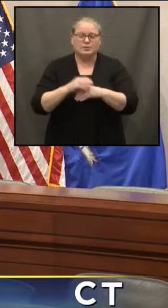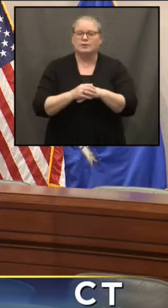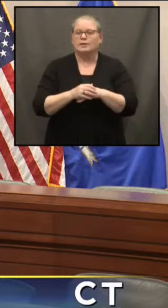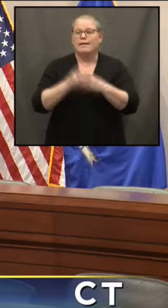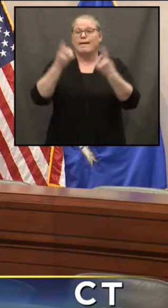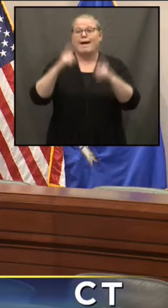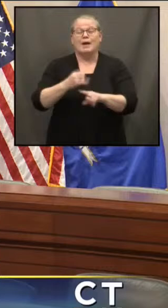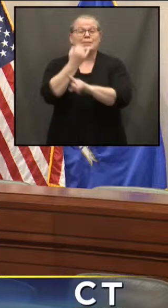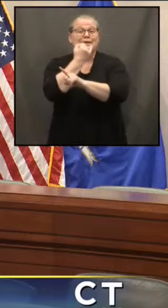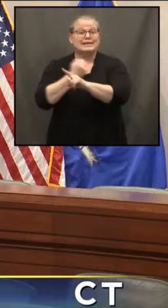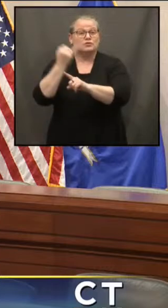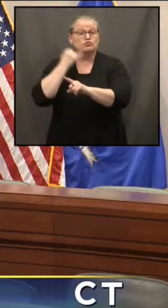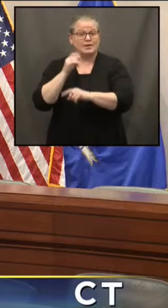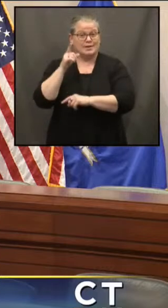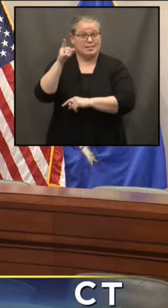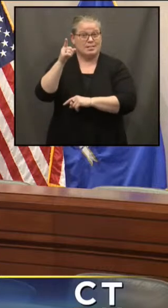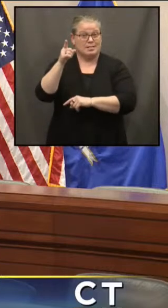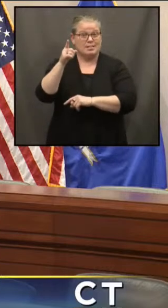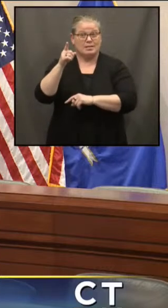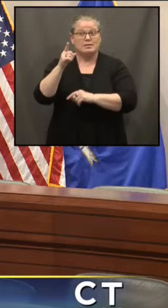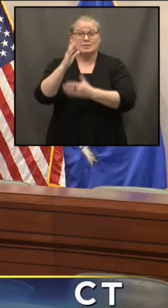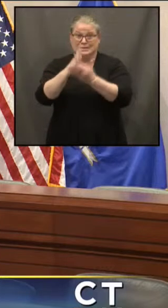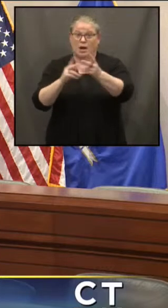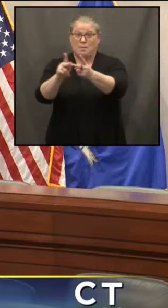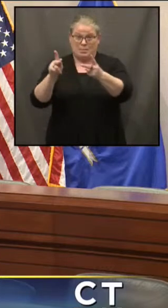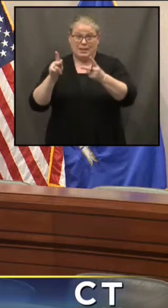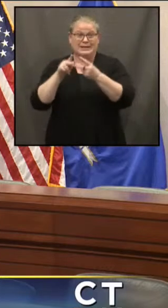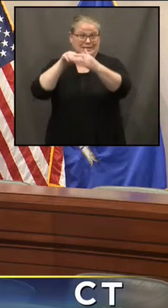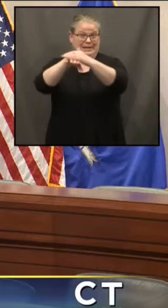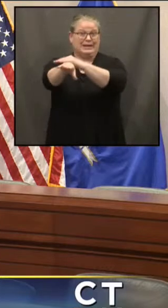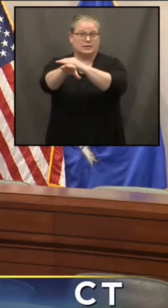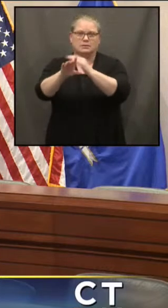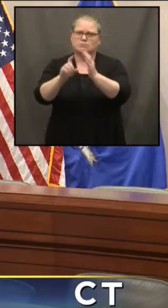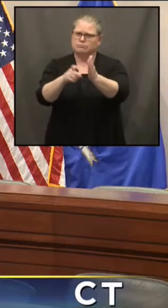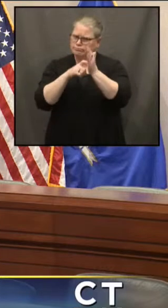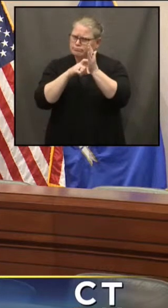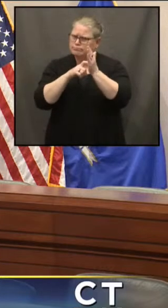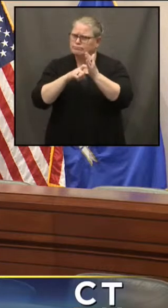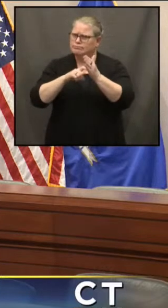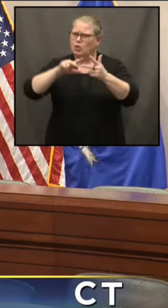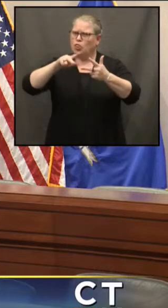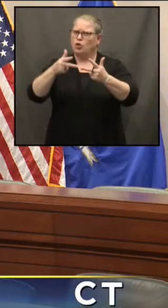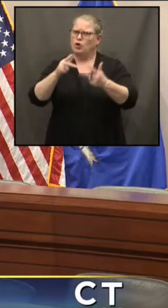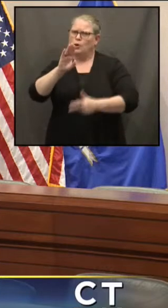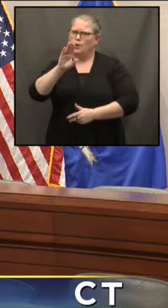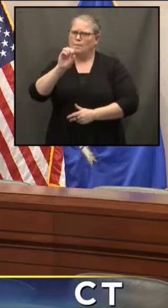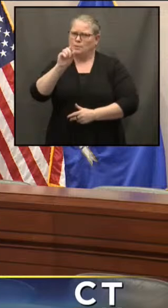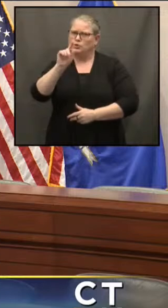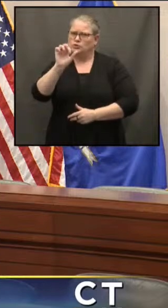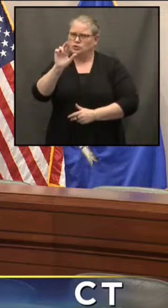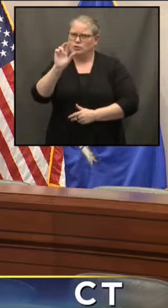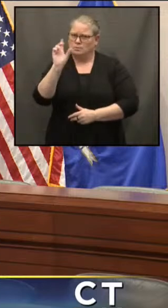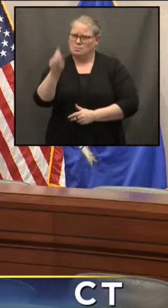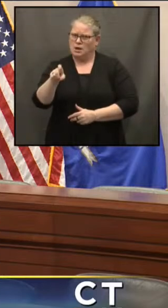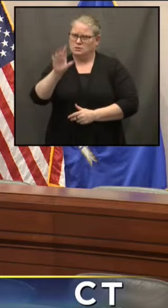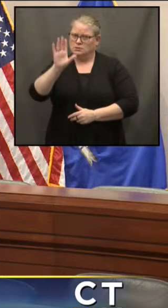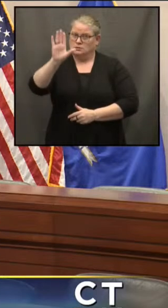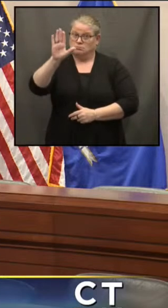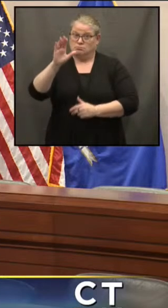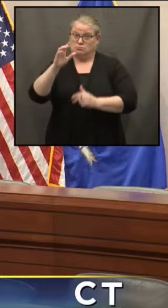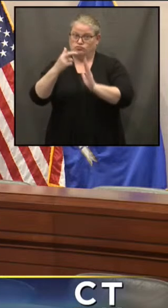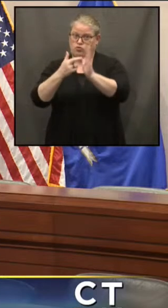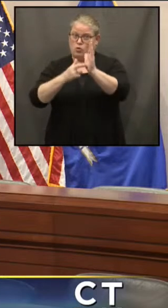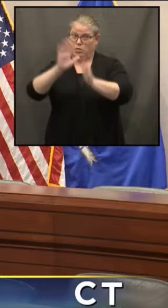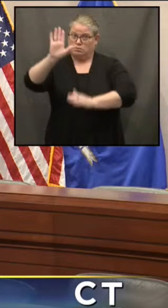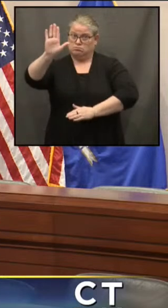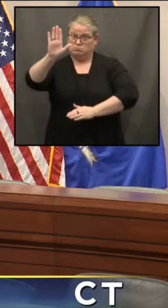venues, require a booster. Do you see United States communities